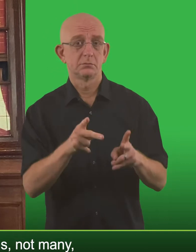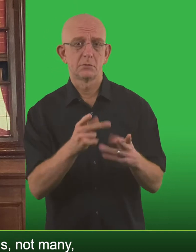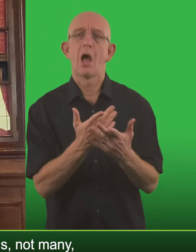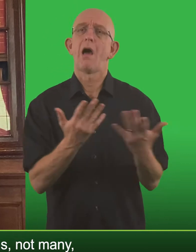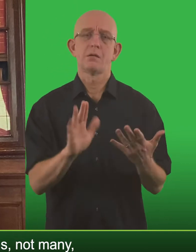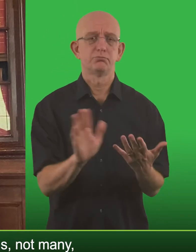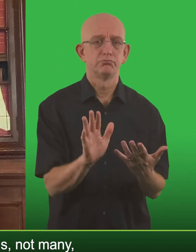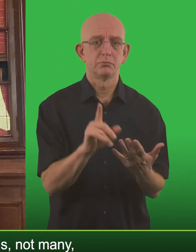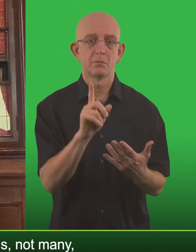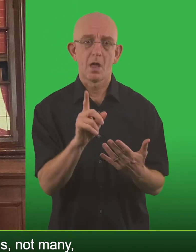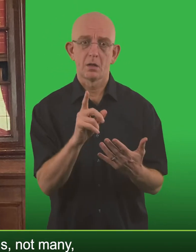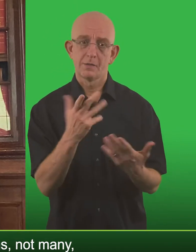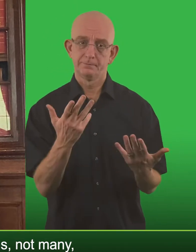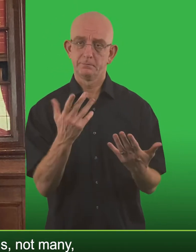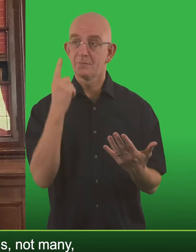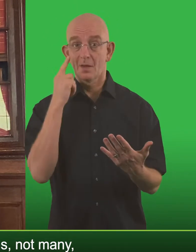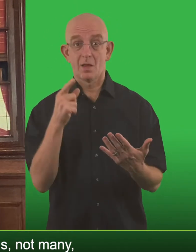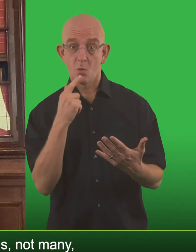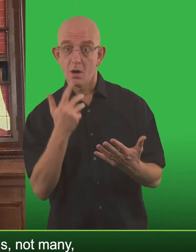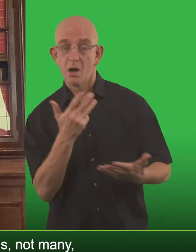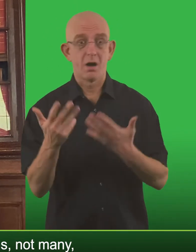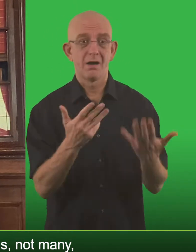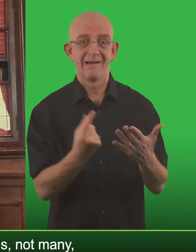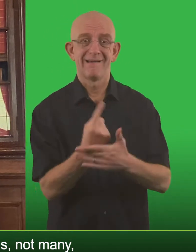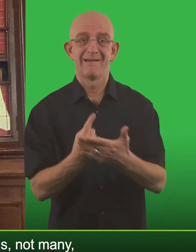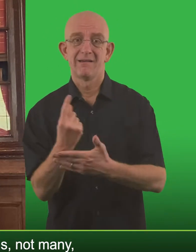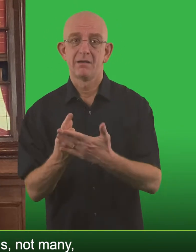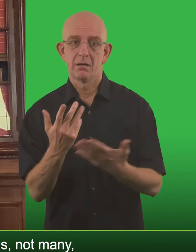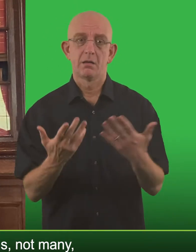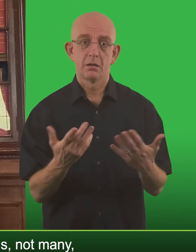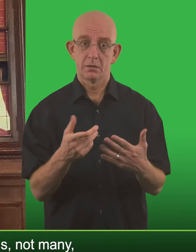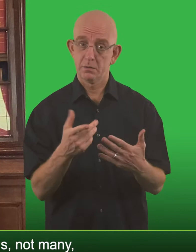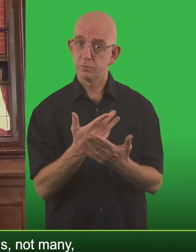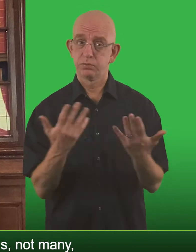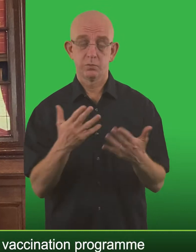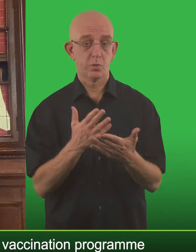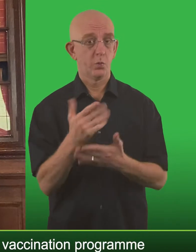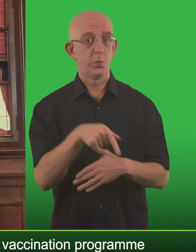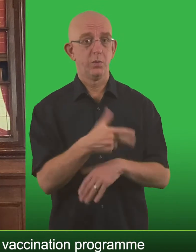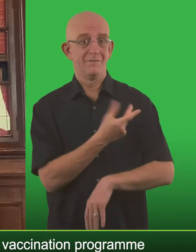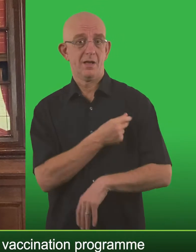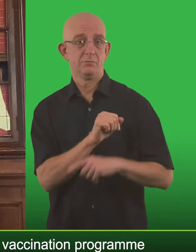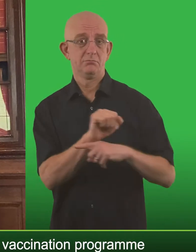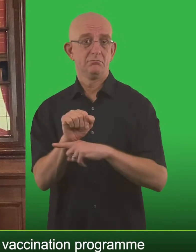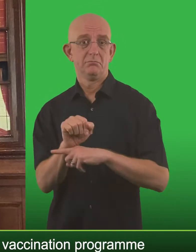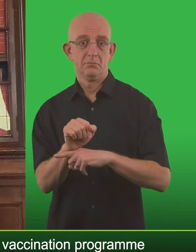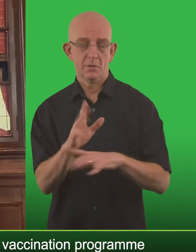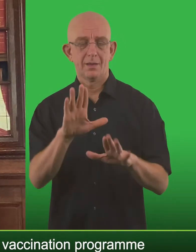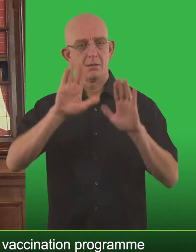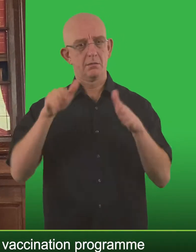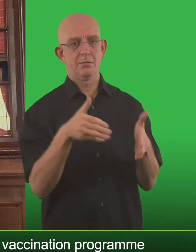are 1 or 2 deaths, not many. Harm is not as high as the case rate may suggest, and that's principally on account of